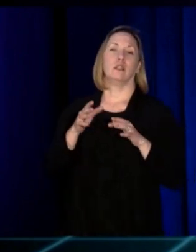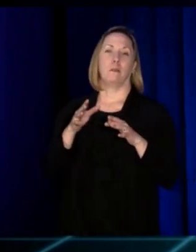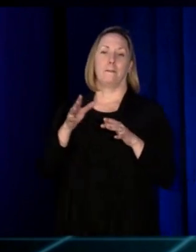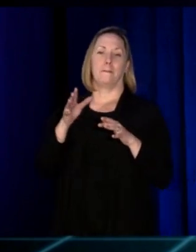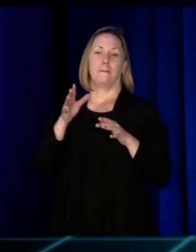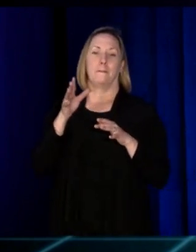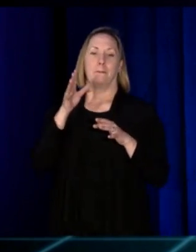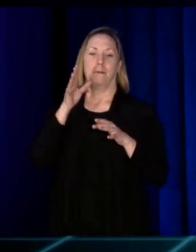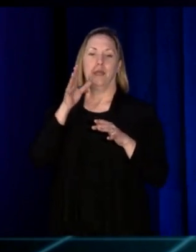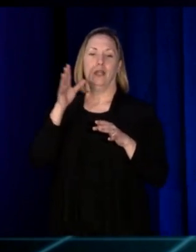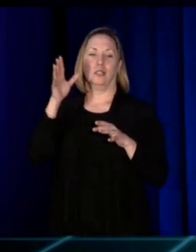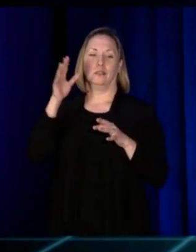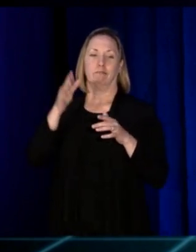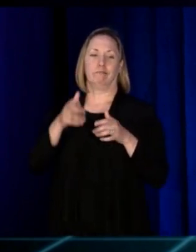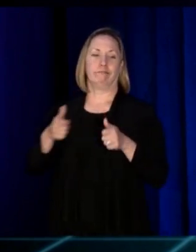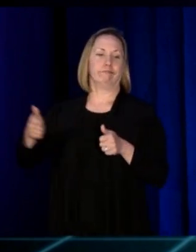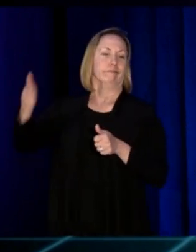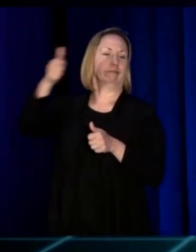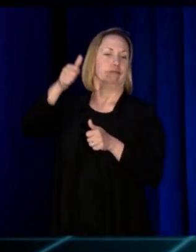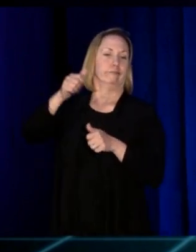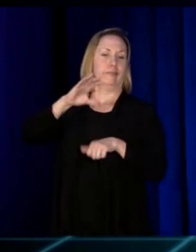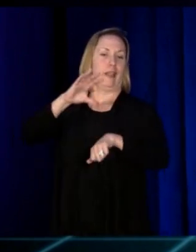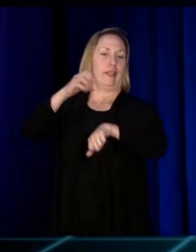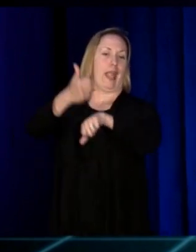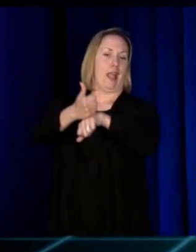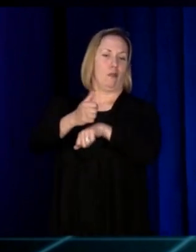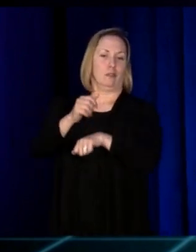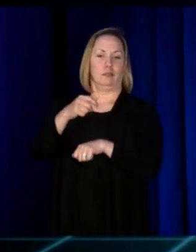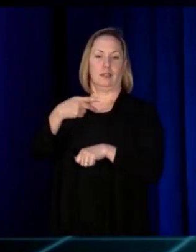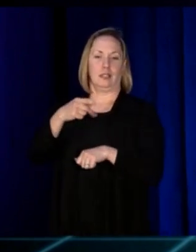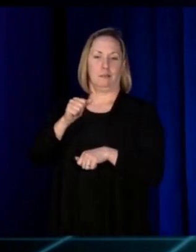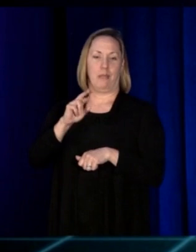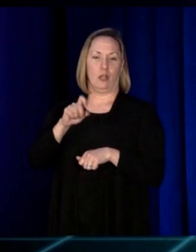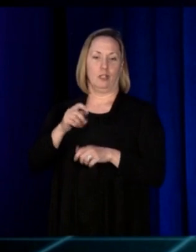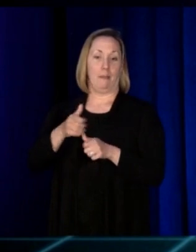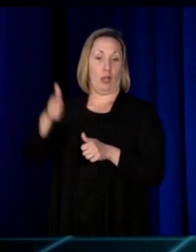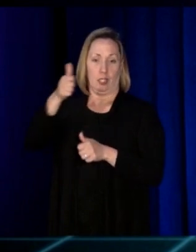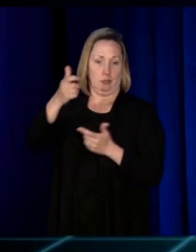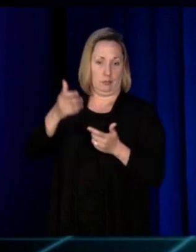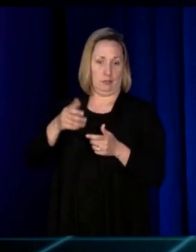Let's put this in a parent layout. So let's move this up to the layout.